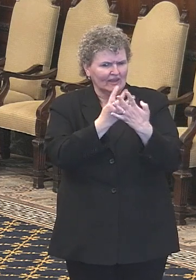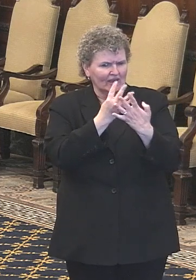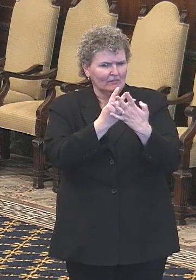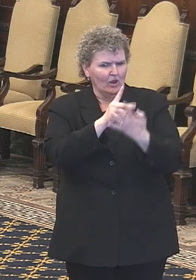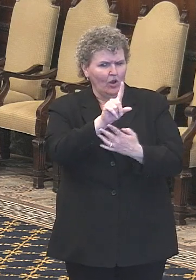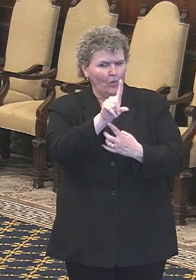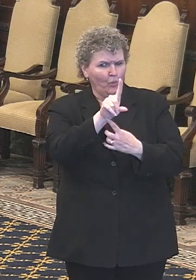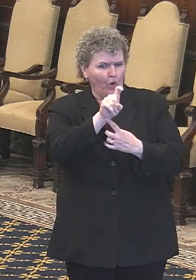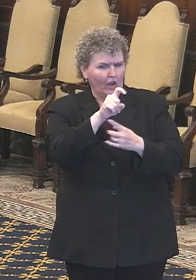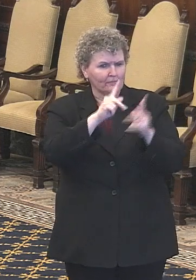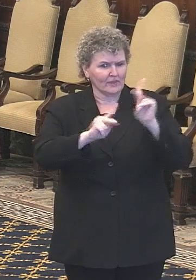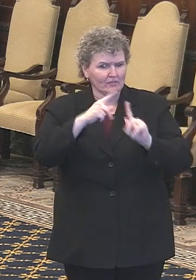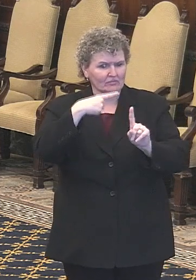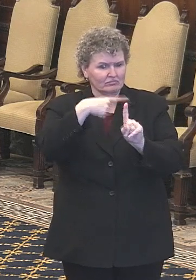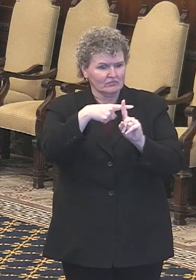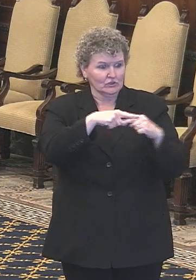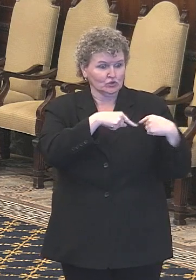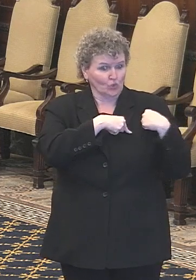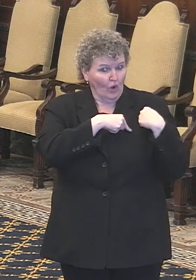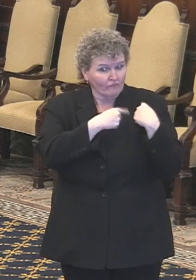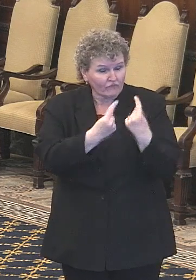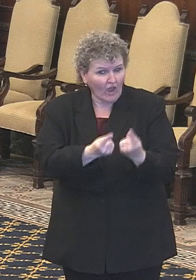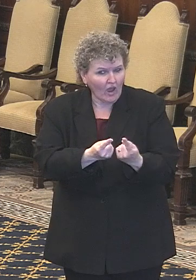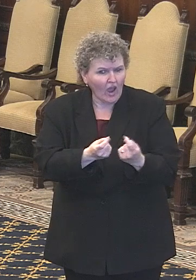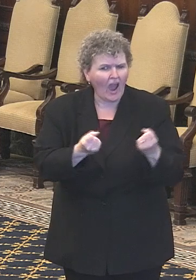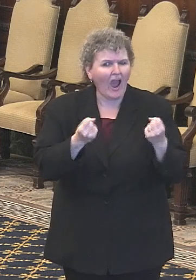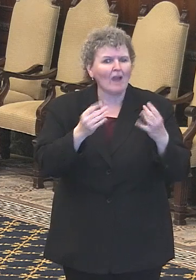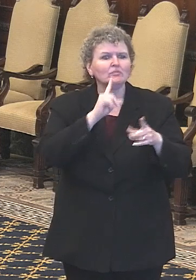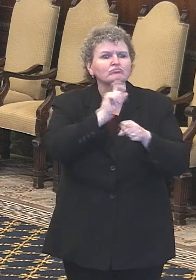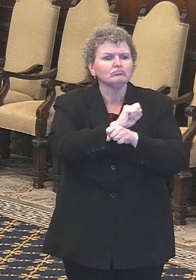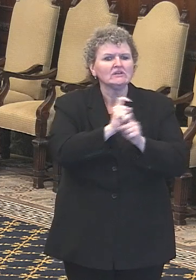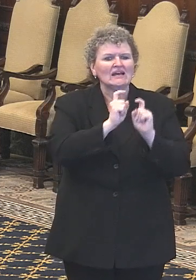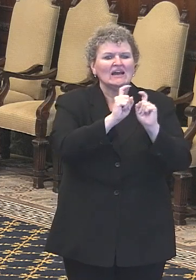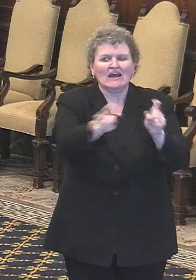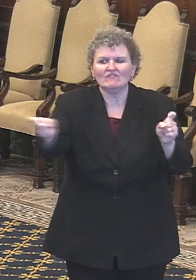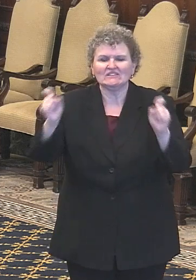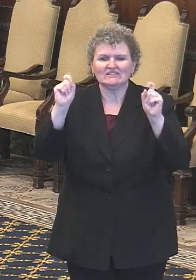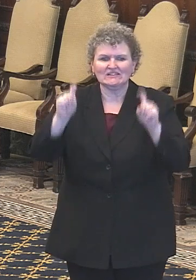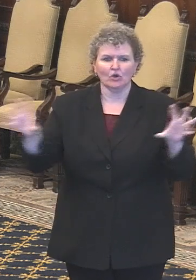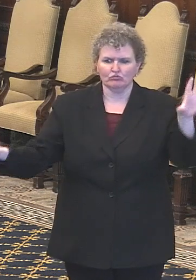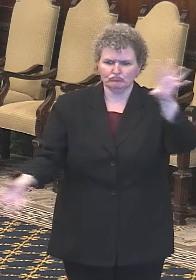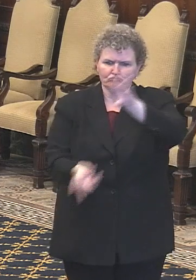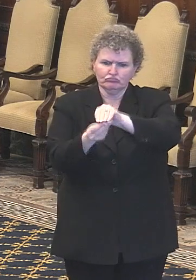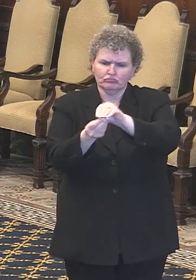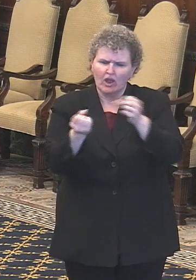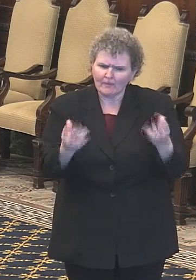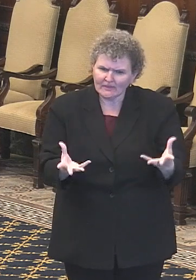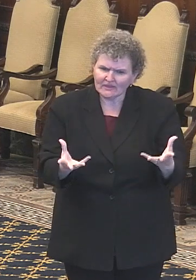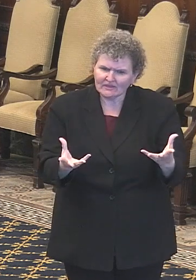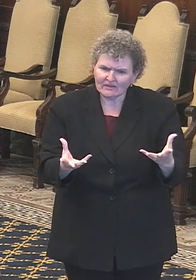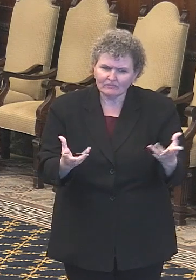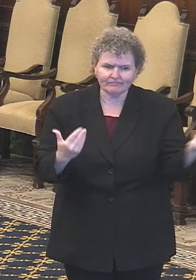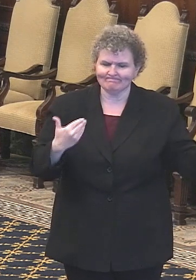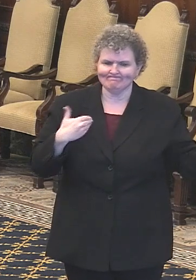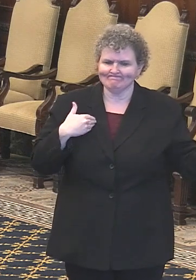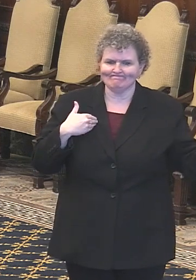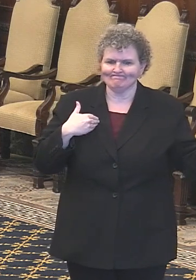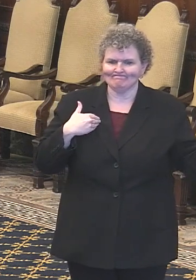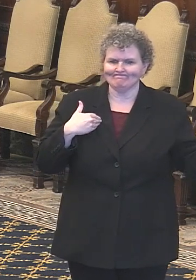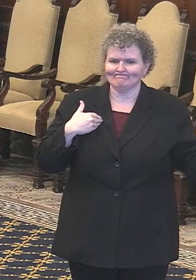opinion. No, I feel the same way. We did a survey that indicated that the large majority of Philadelphians are following the recommendations. Not everybody,